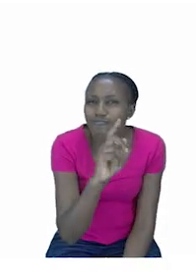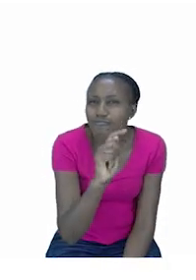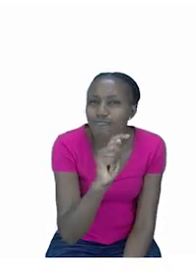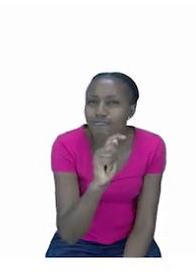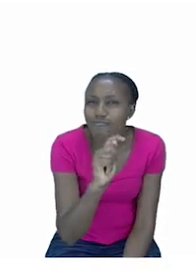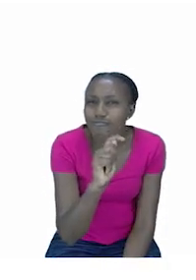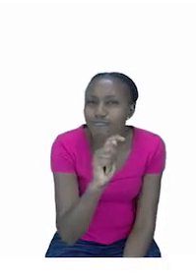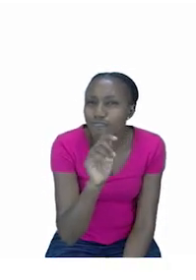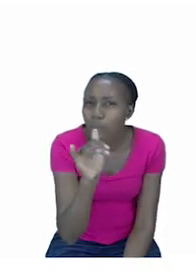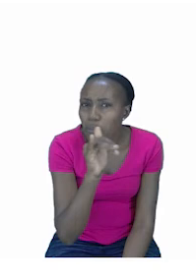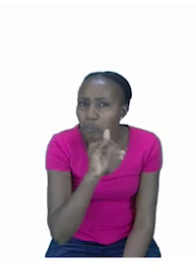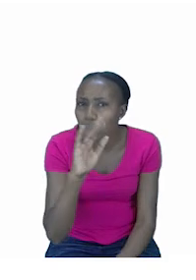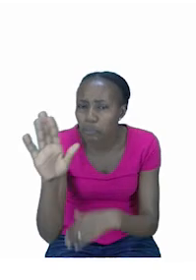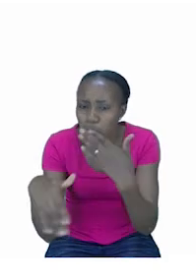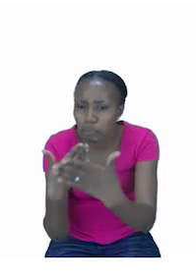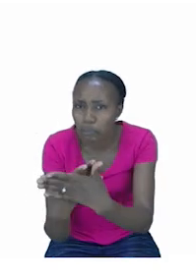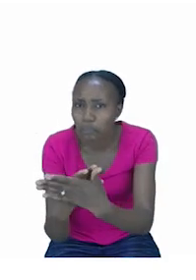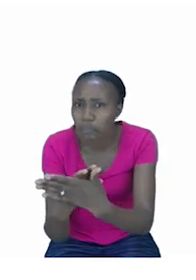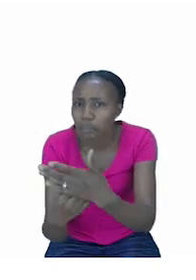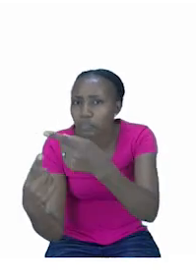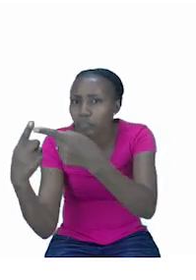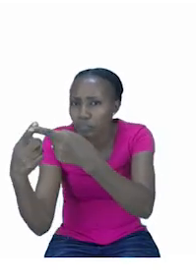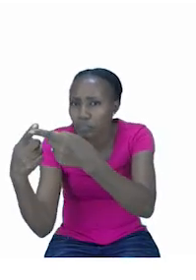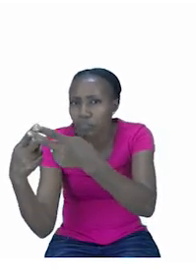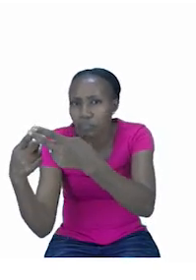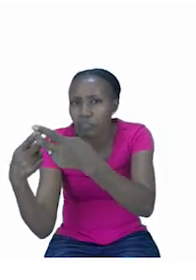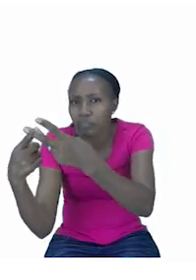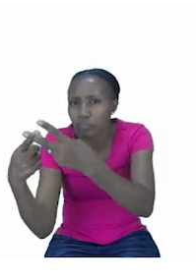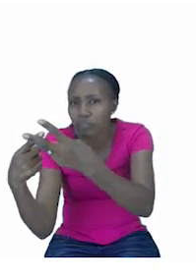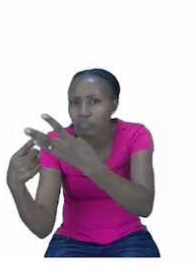which picture shows us it?